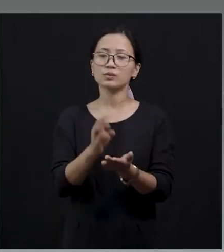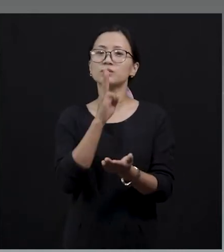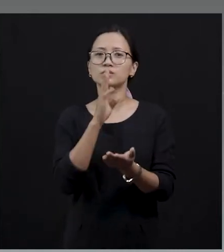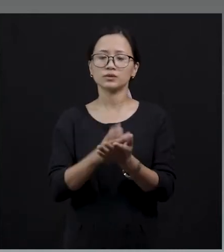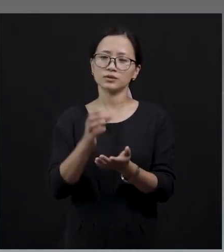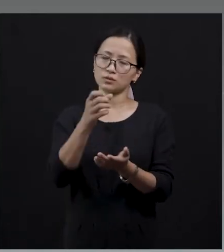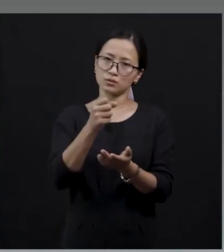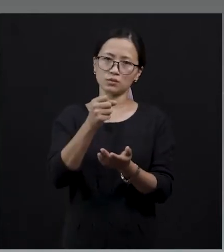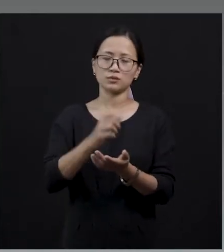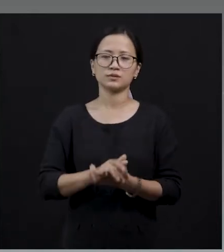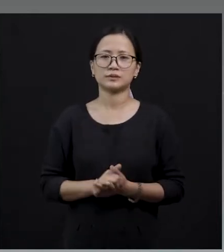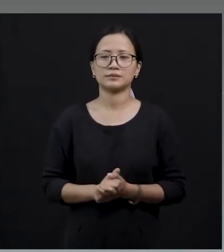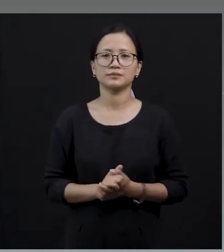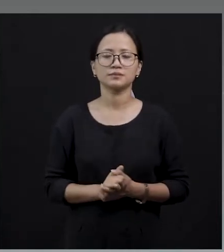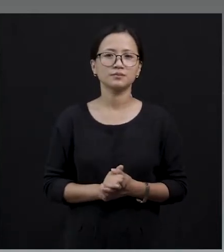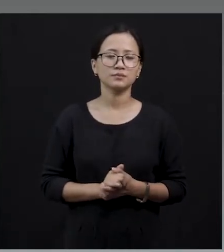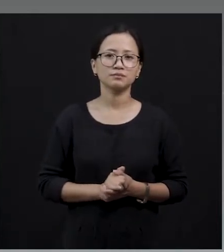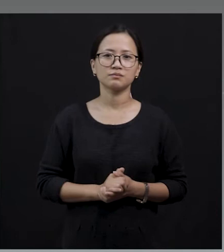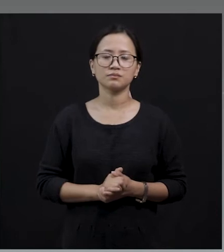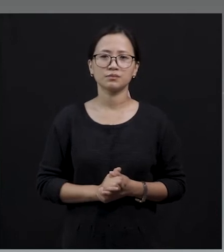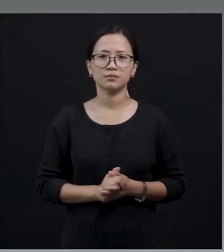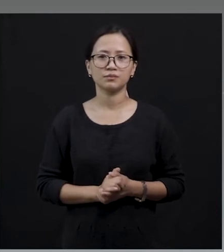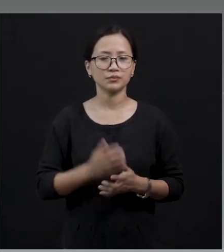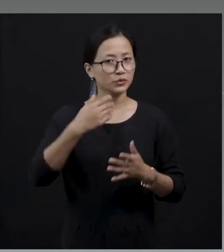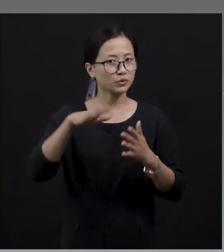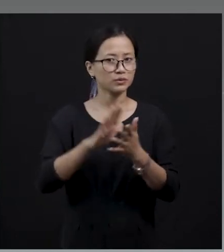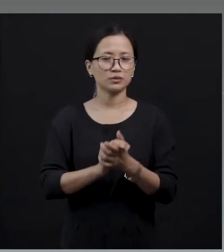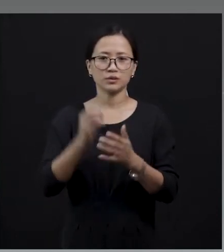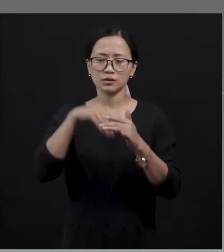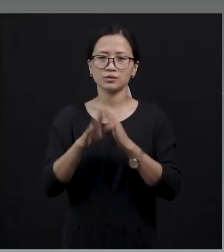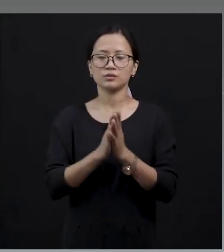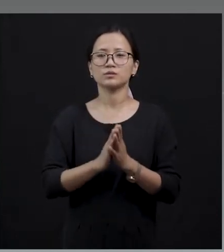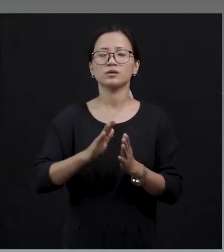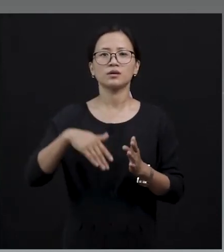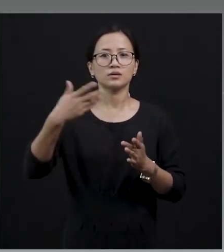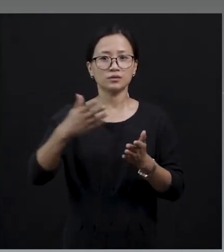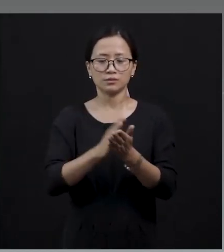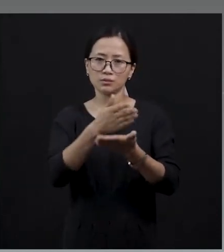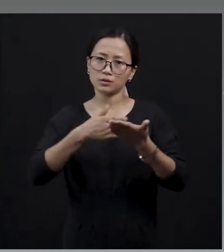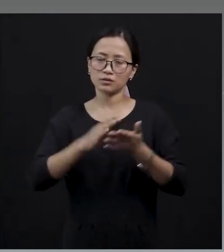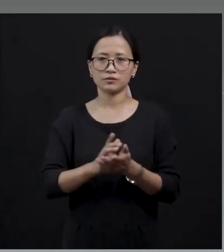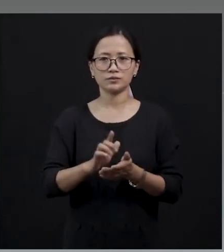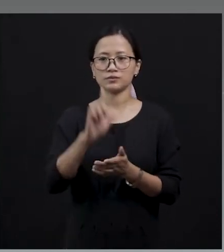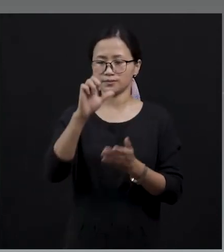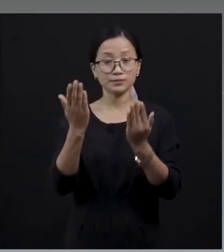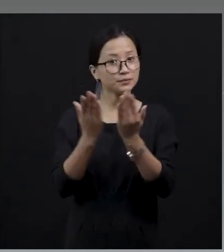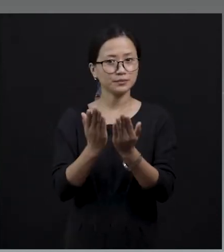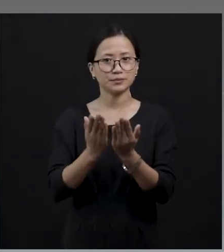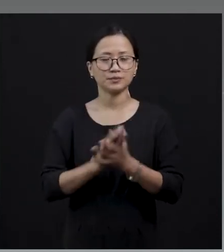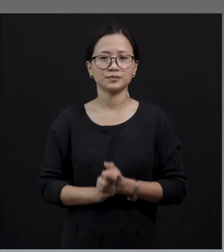that it can hold, all right? So we're going to go into that later part of the lesson. So let's begin with